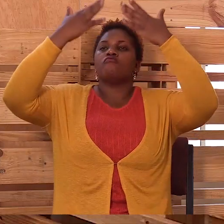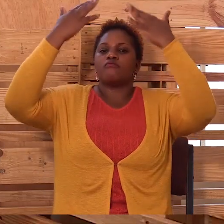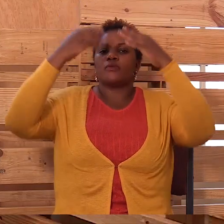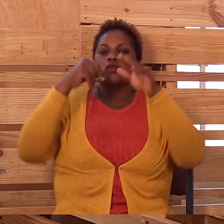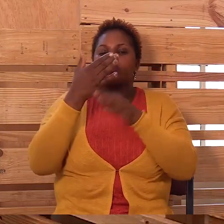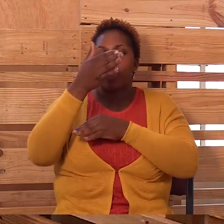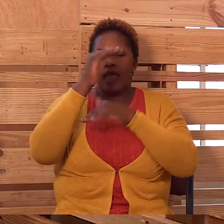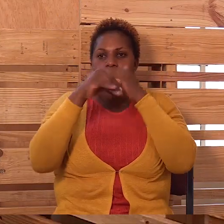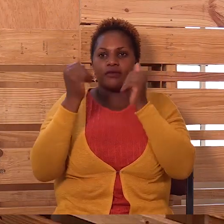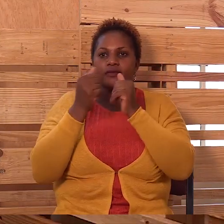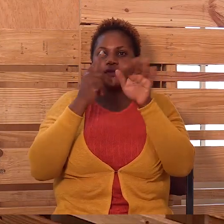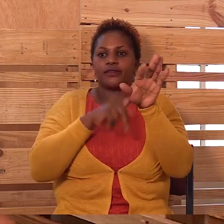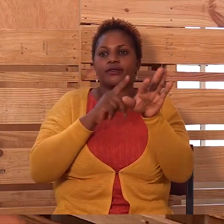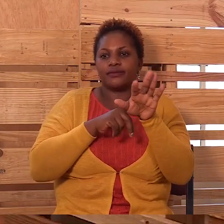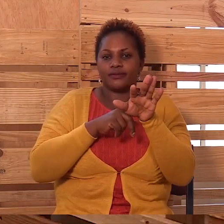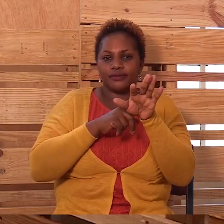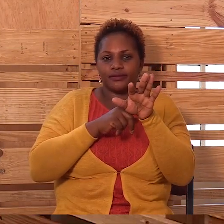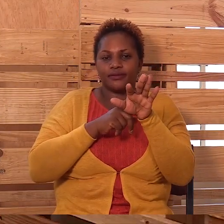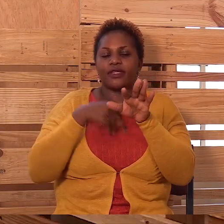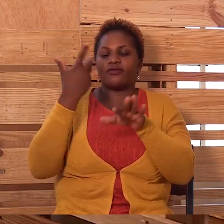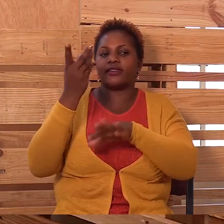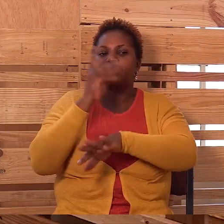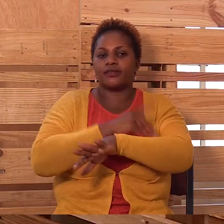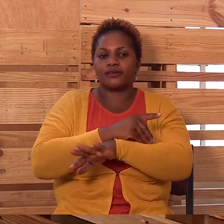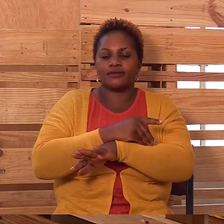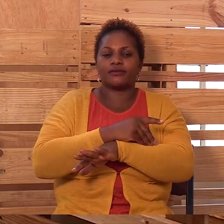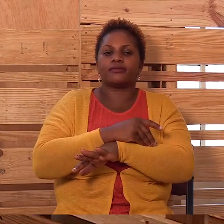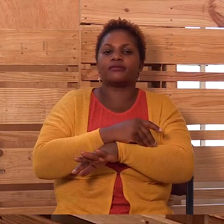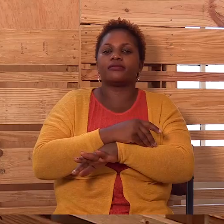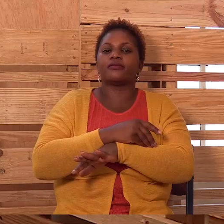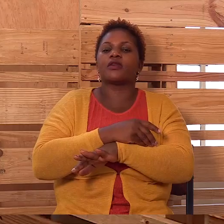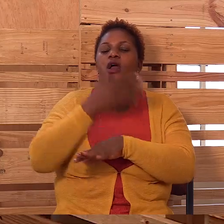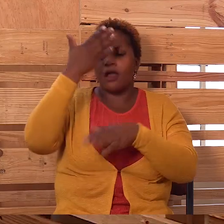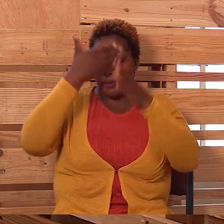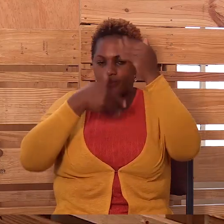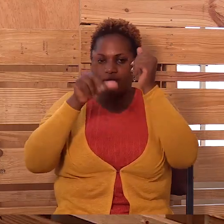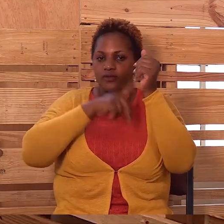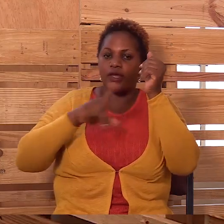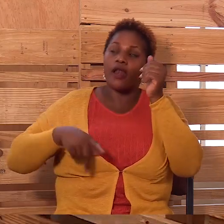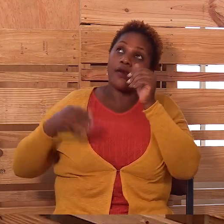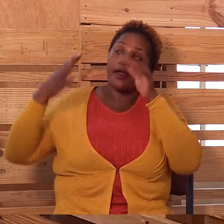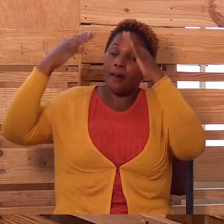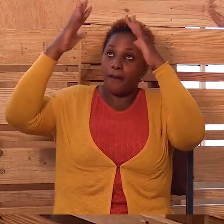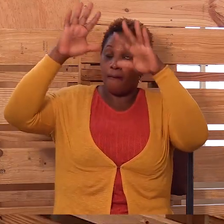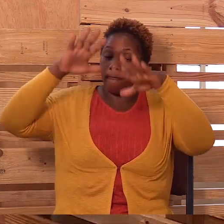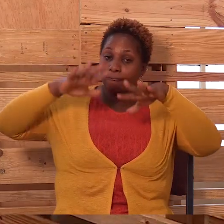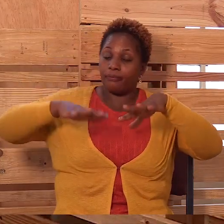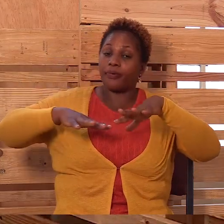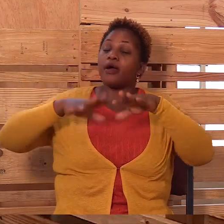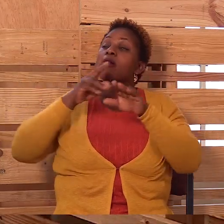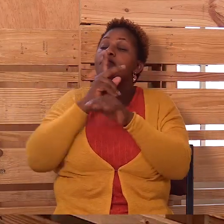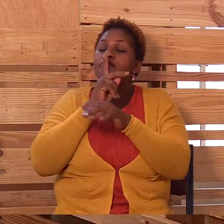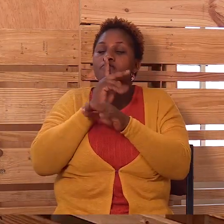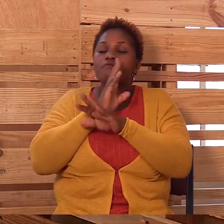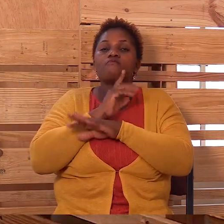rise. But this is what happened when the incense went rising the following day. The presence of the Lord came down,